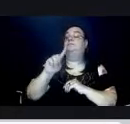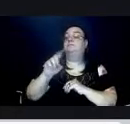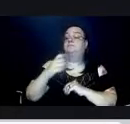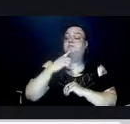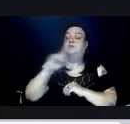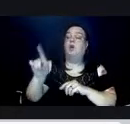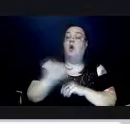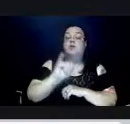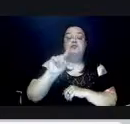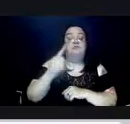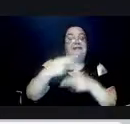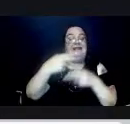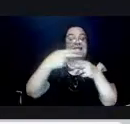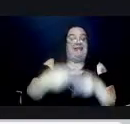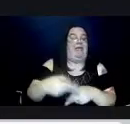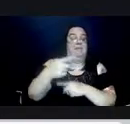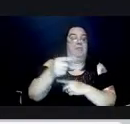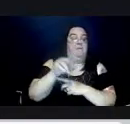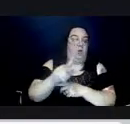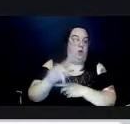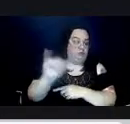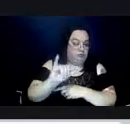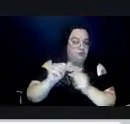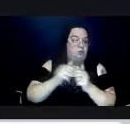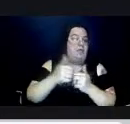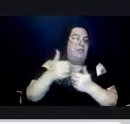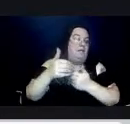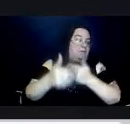as well, with the process of doing that.